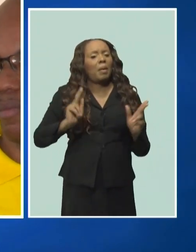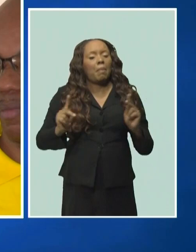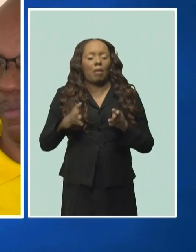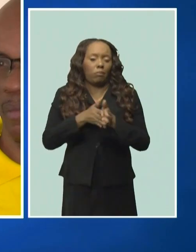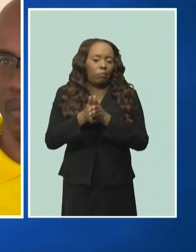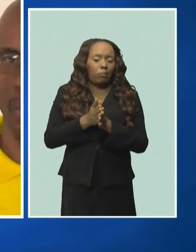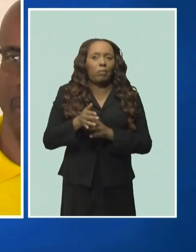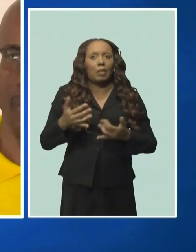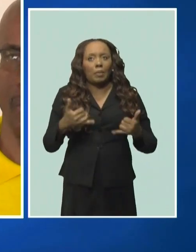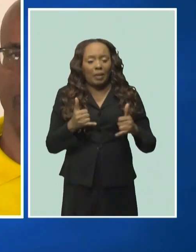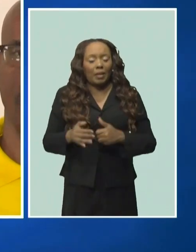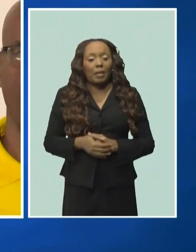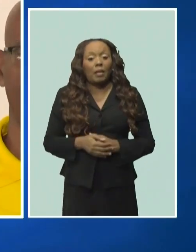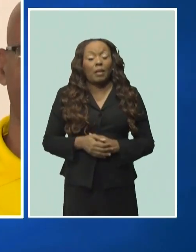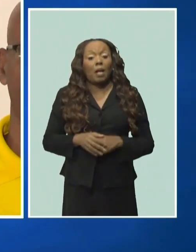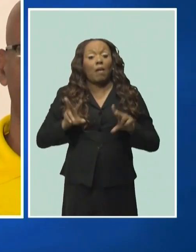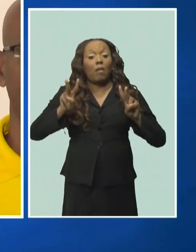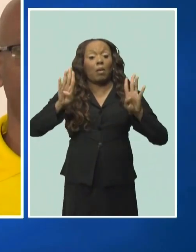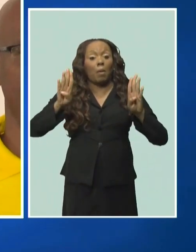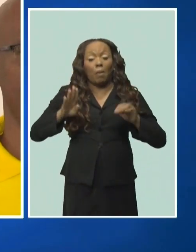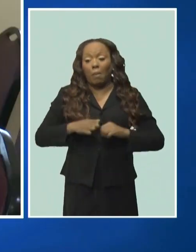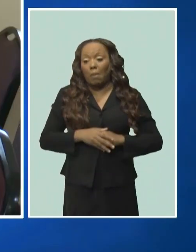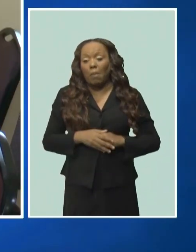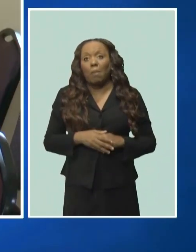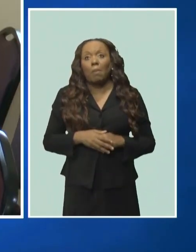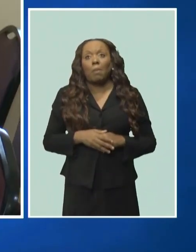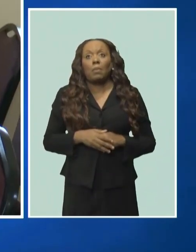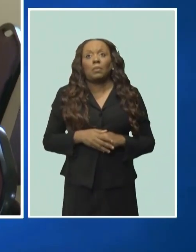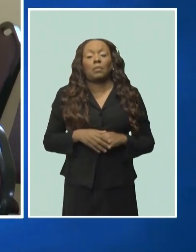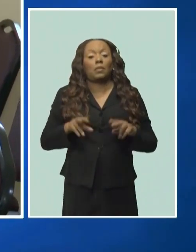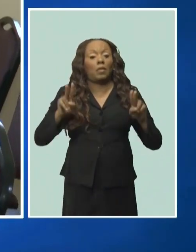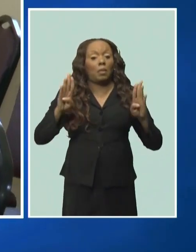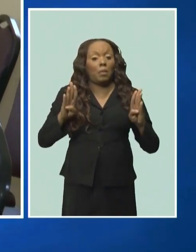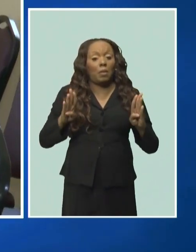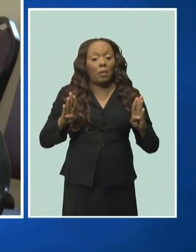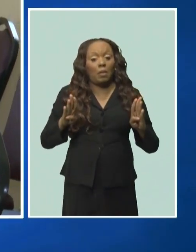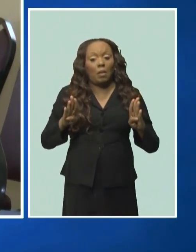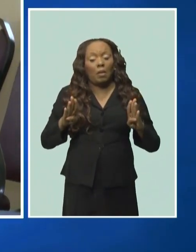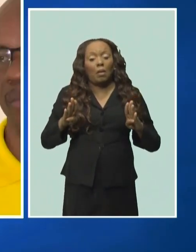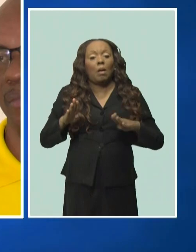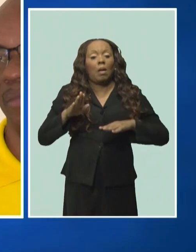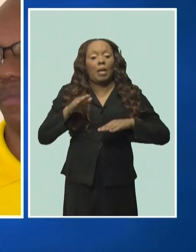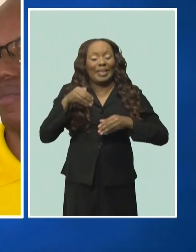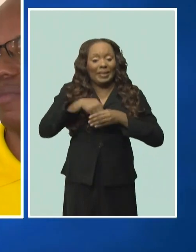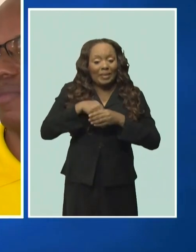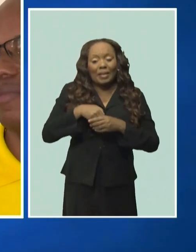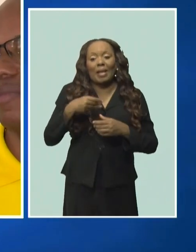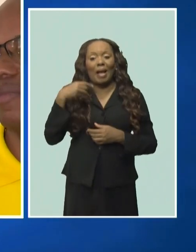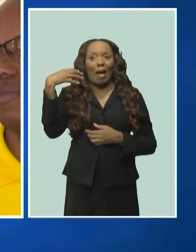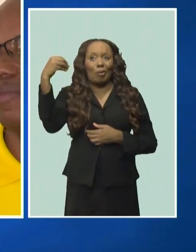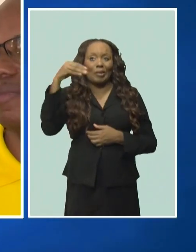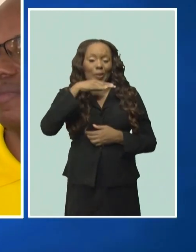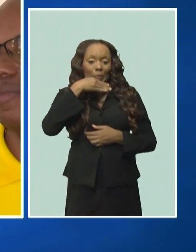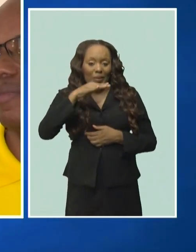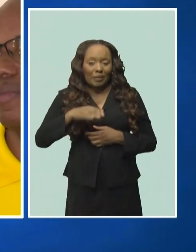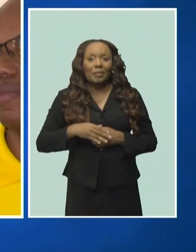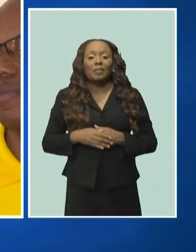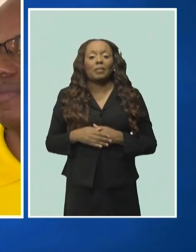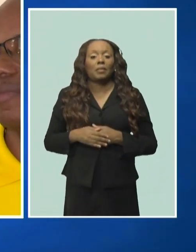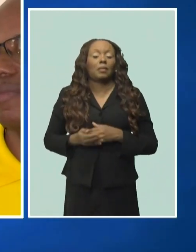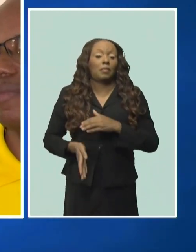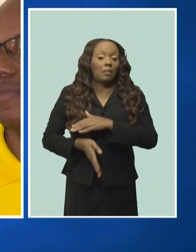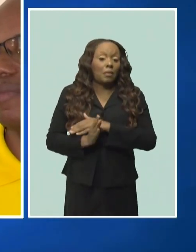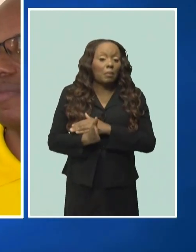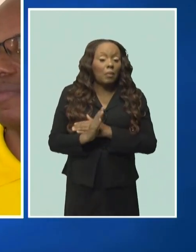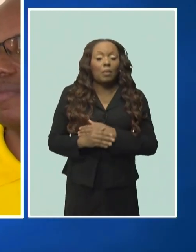We also have volleyball, and we will have not only court volleyball, but beach volleyball. We have brought on football and cricket. We are